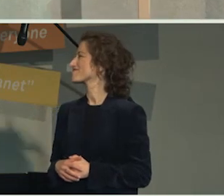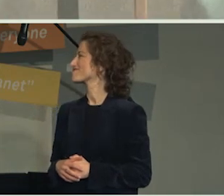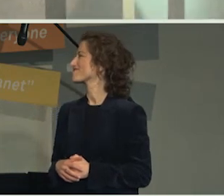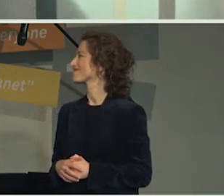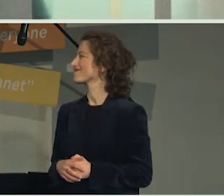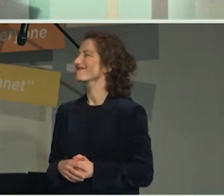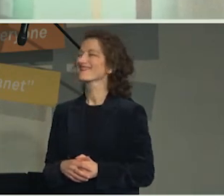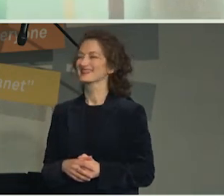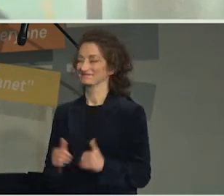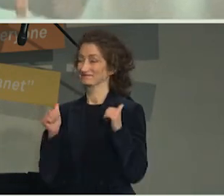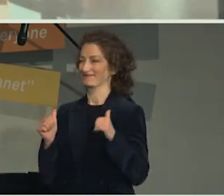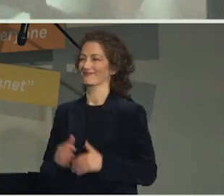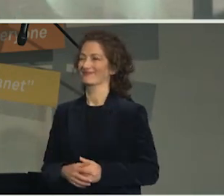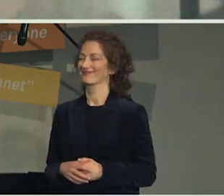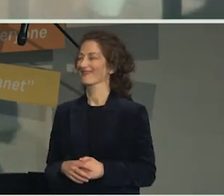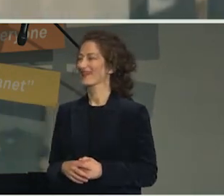All right.